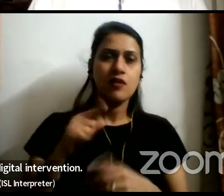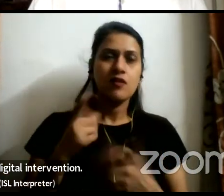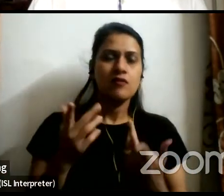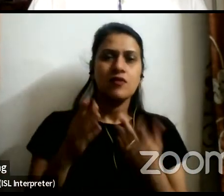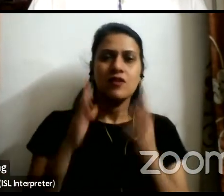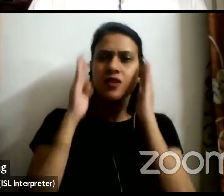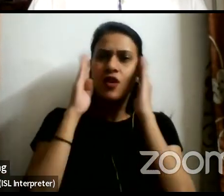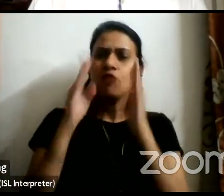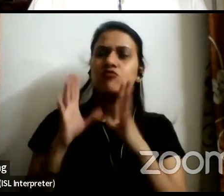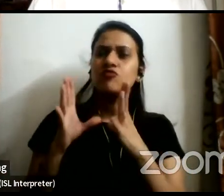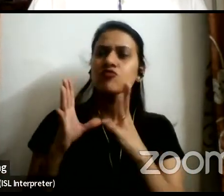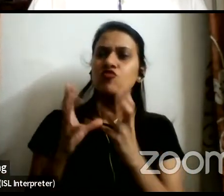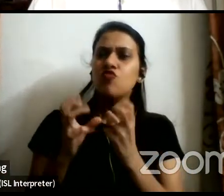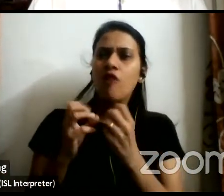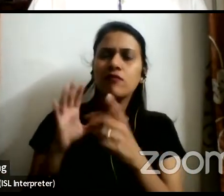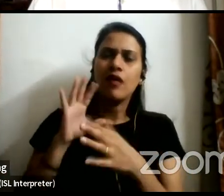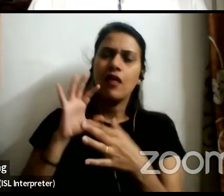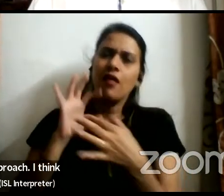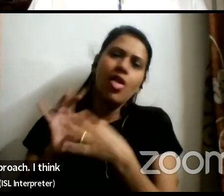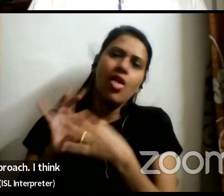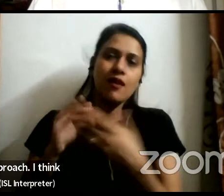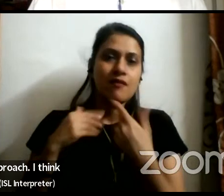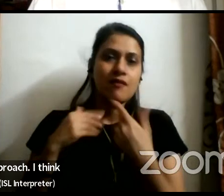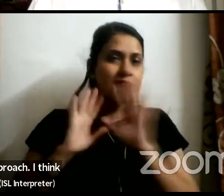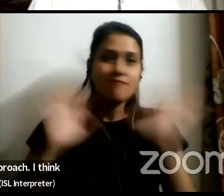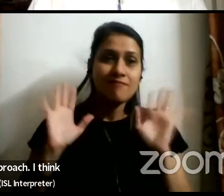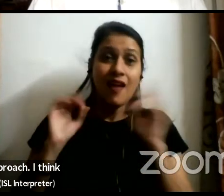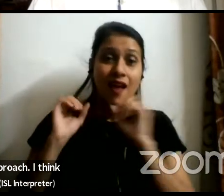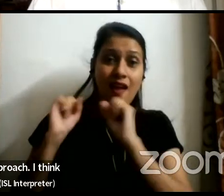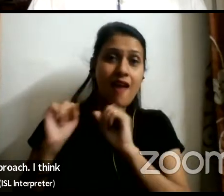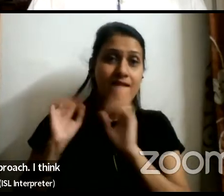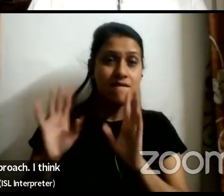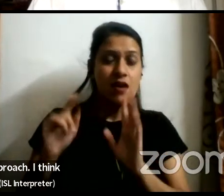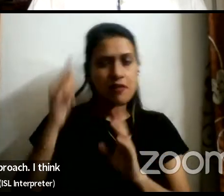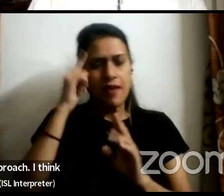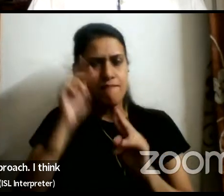I think India is mindful of its